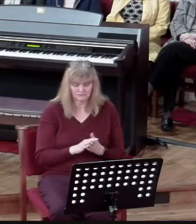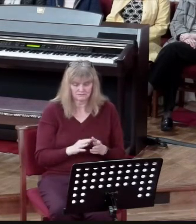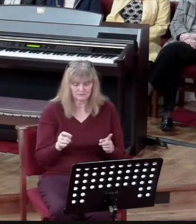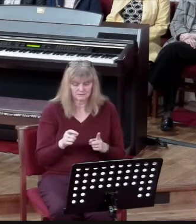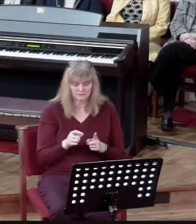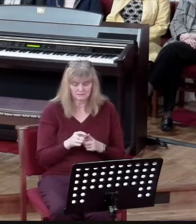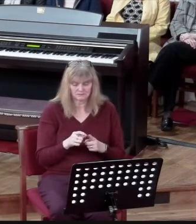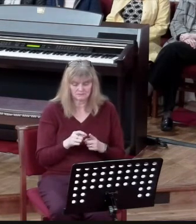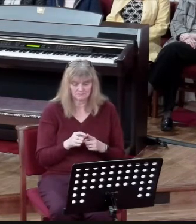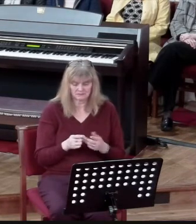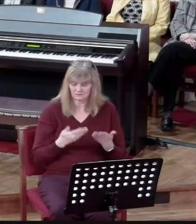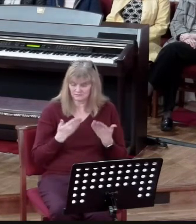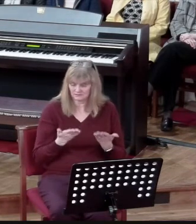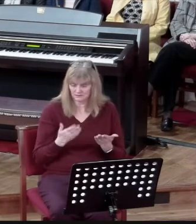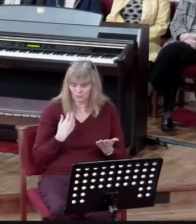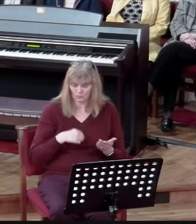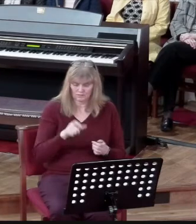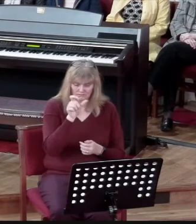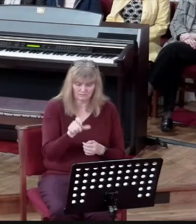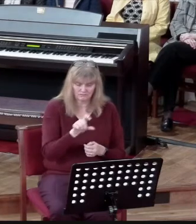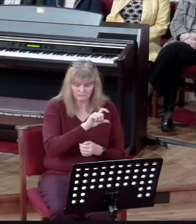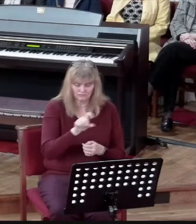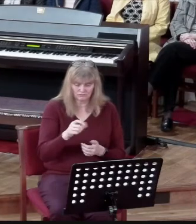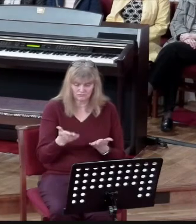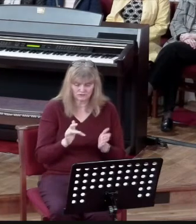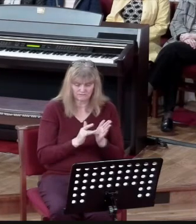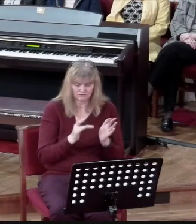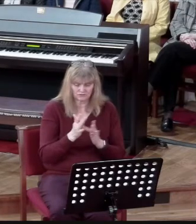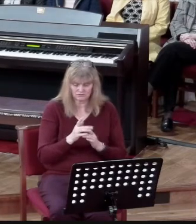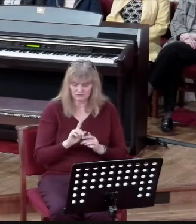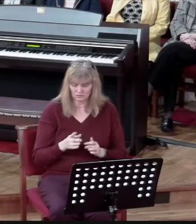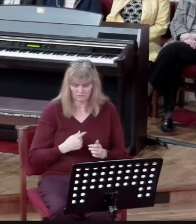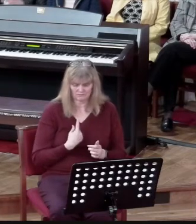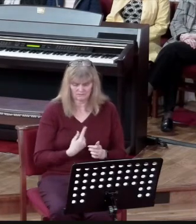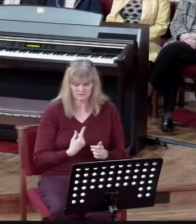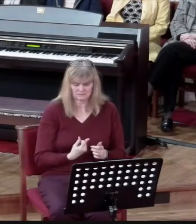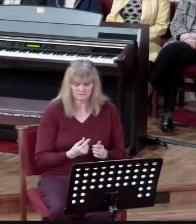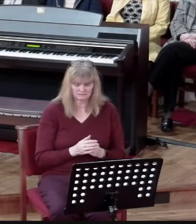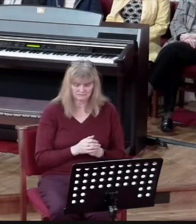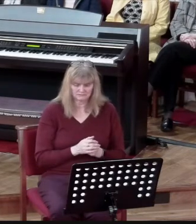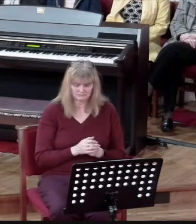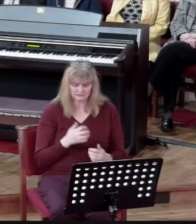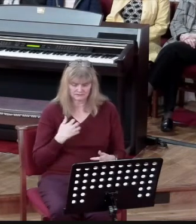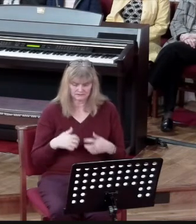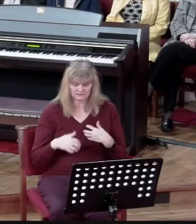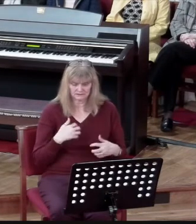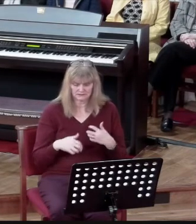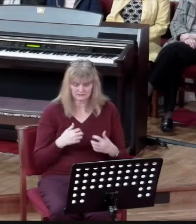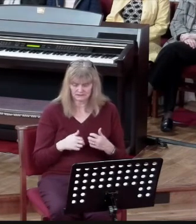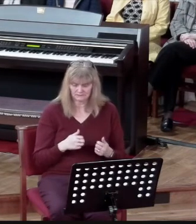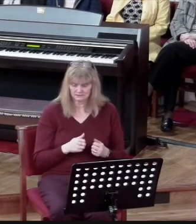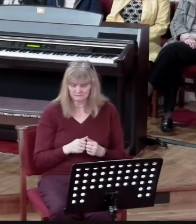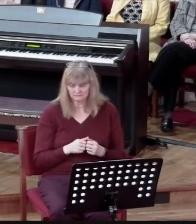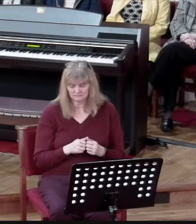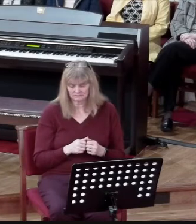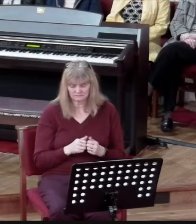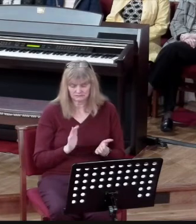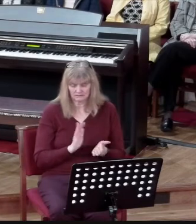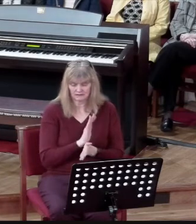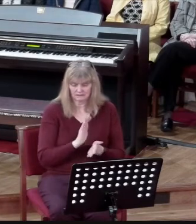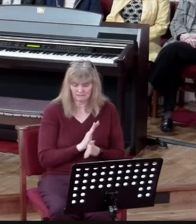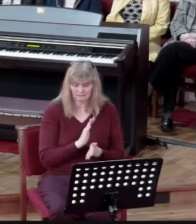didn't want the cross for Jesus and doesn't want the cross for himself. But here it's all excitement and exhilaration and